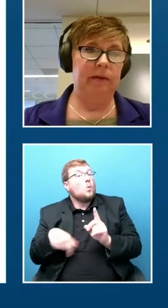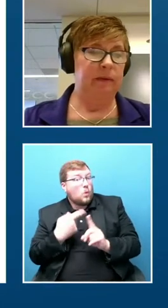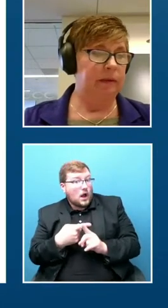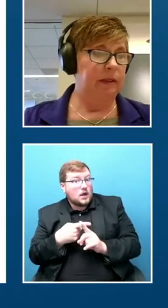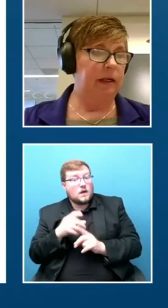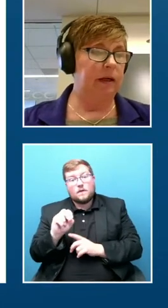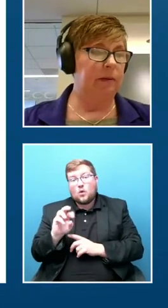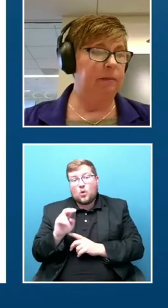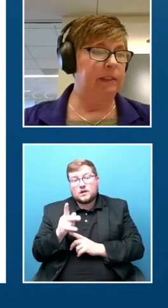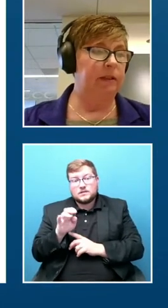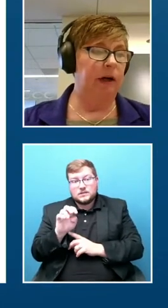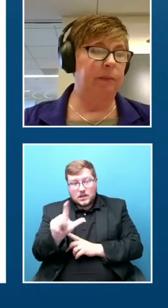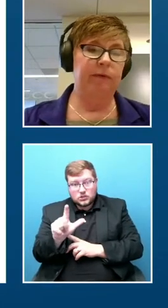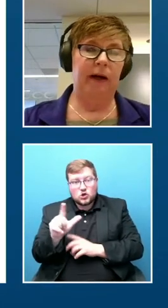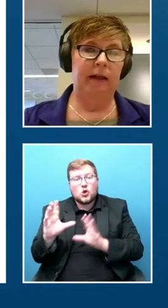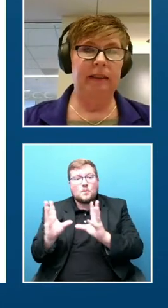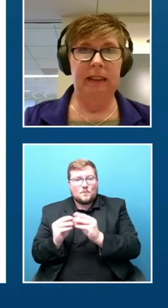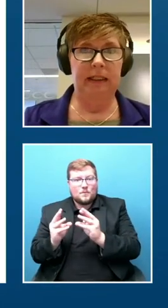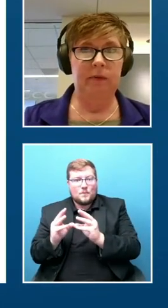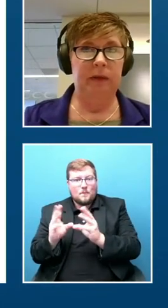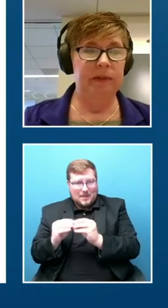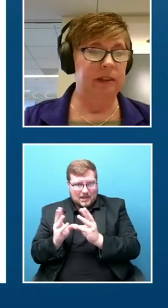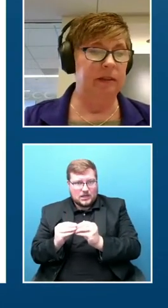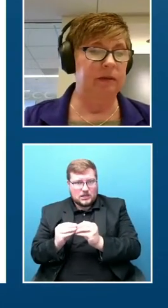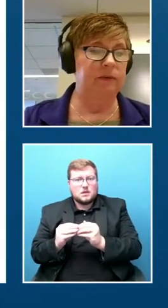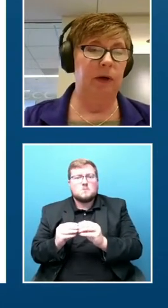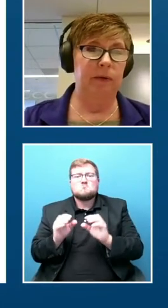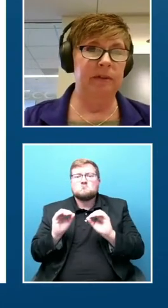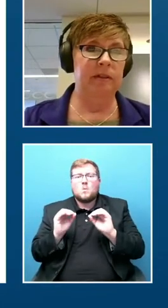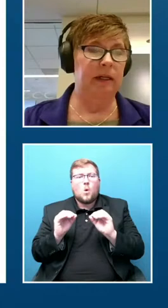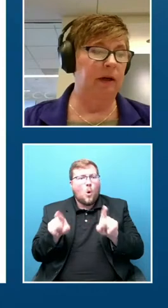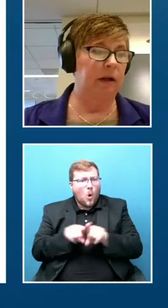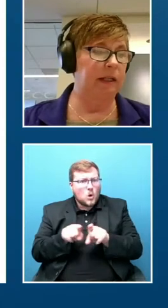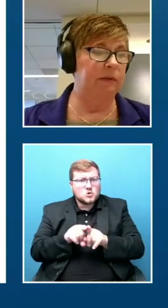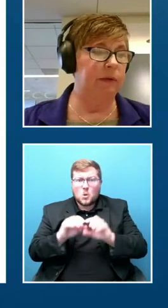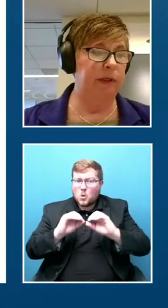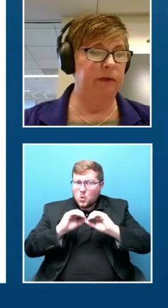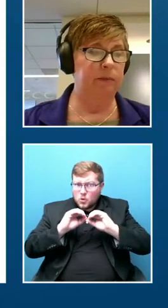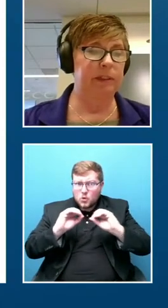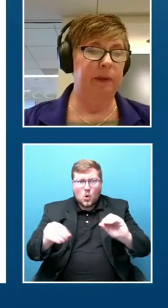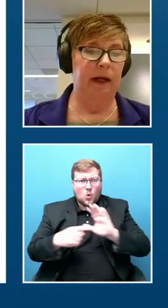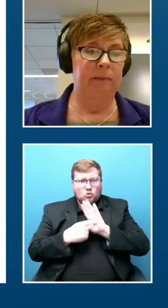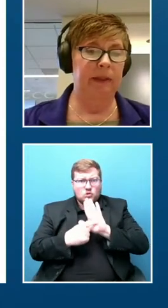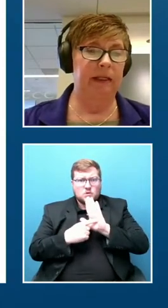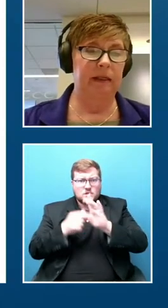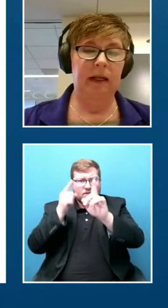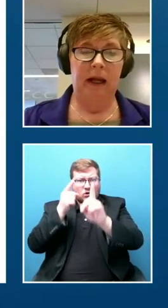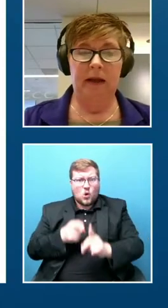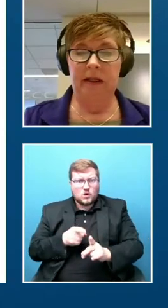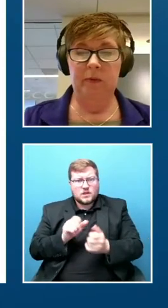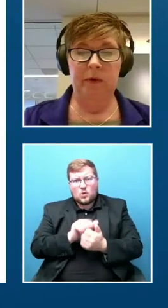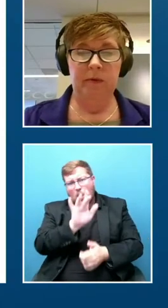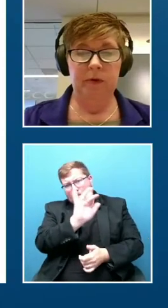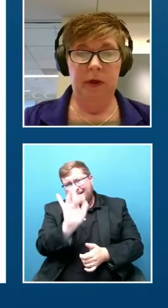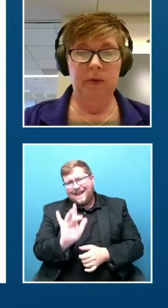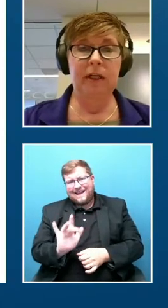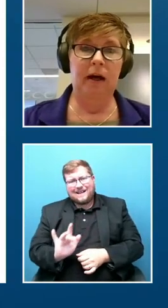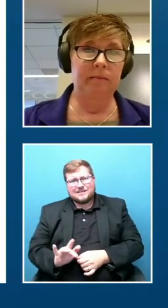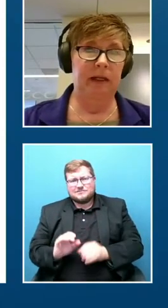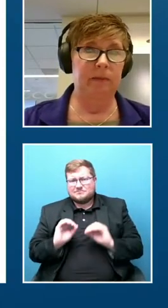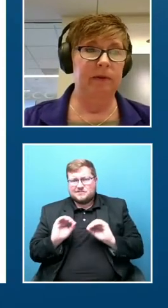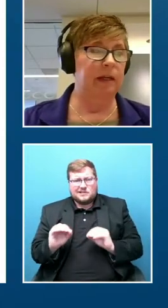also did not provide any representative goals at all. Every one of them was blank, and there were